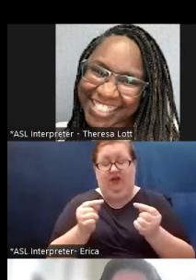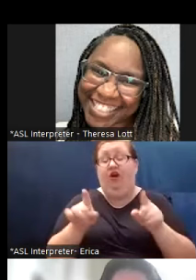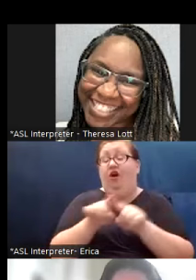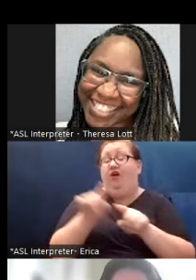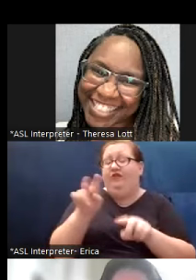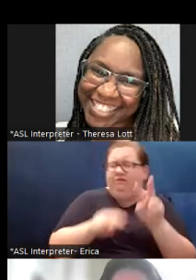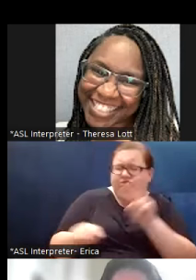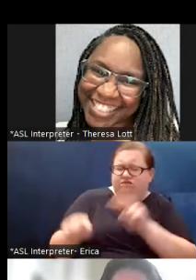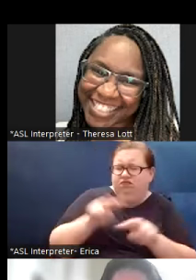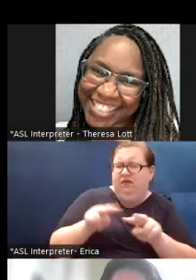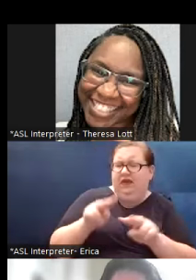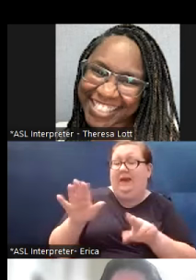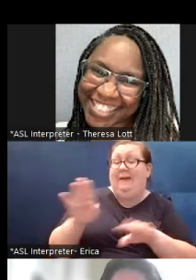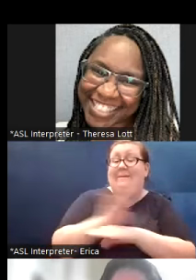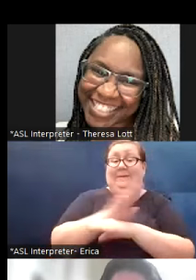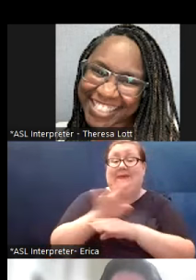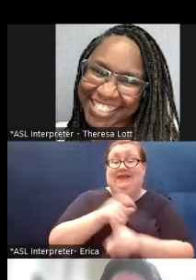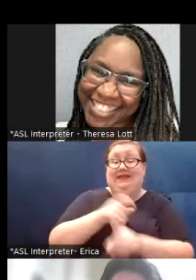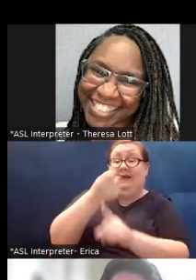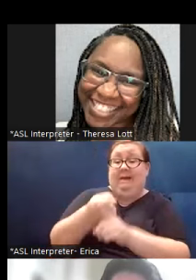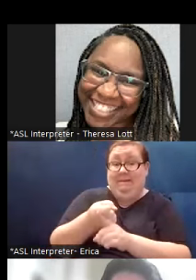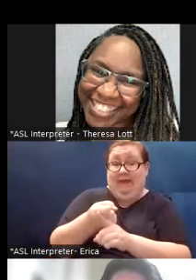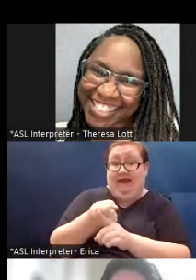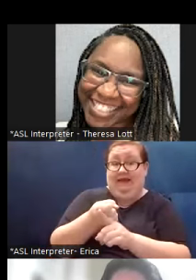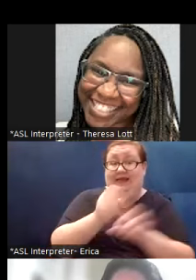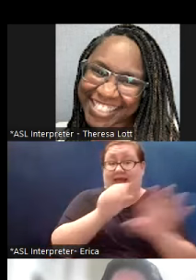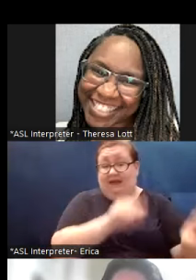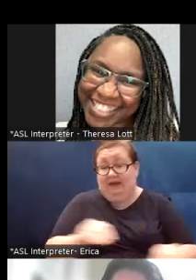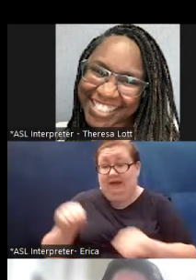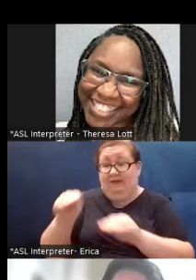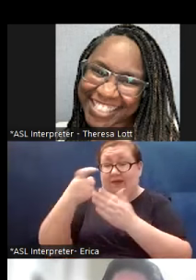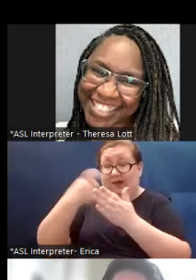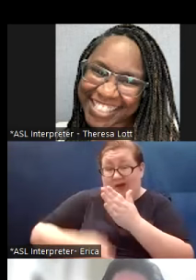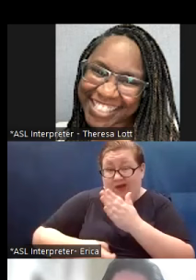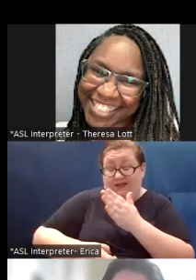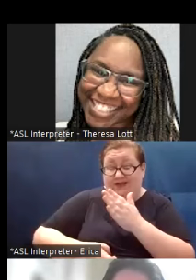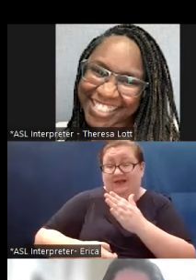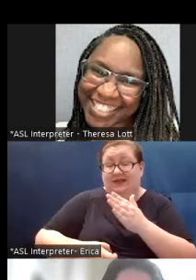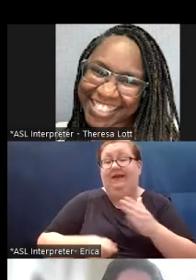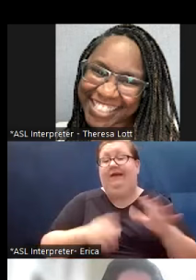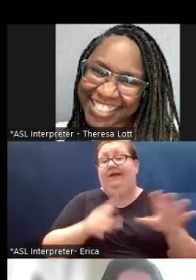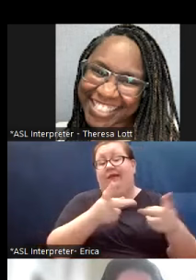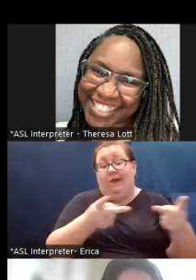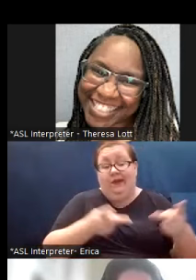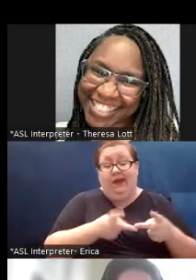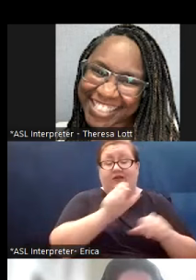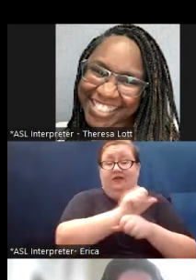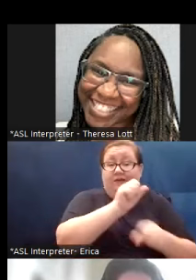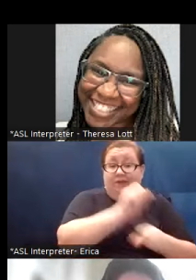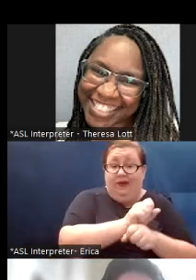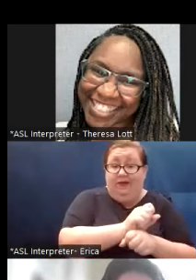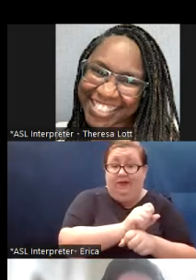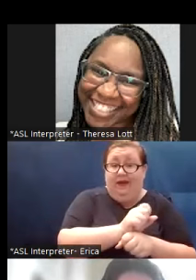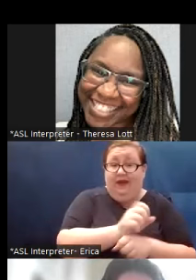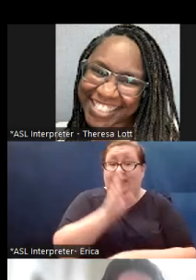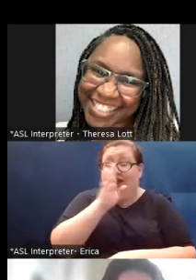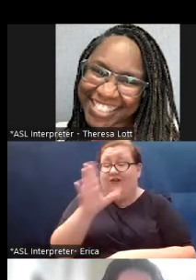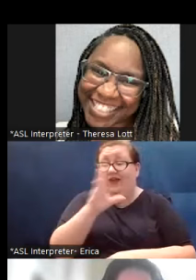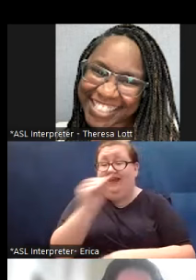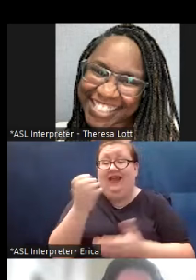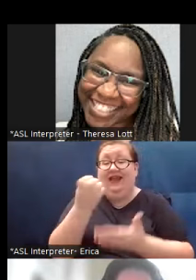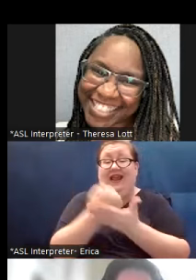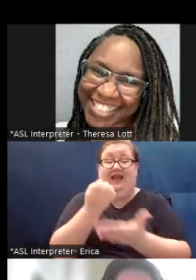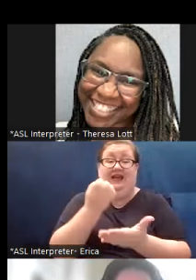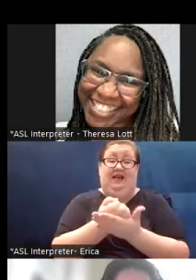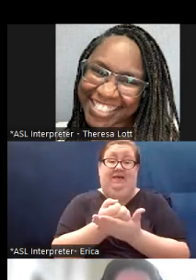business impacts like relocation costs, location of employment, direct and economic output.